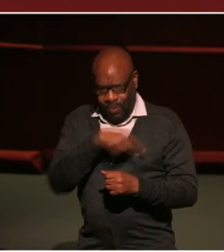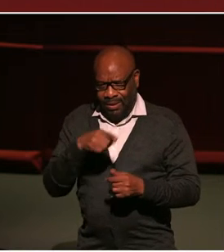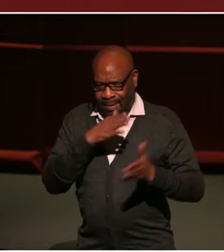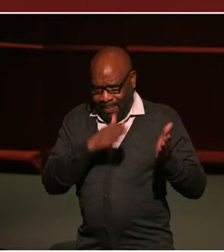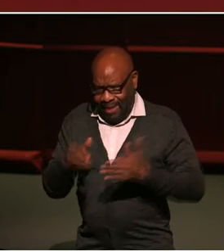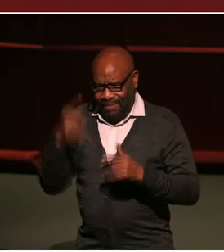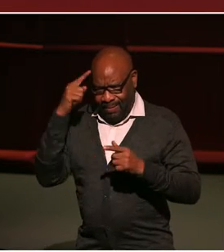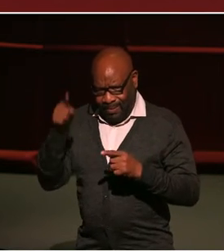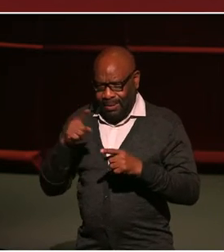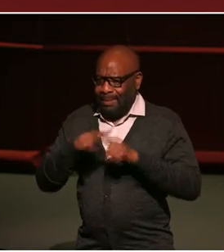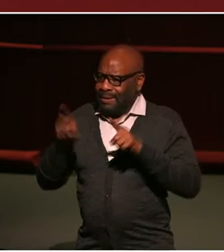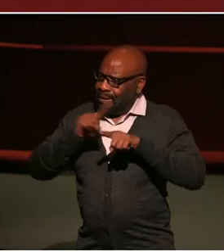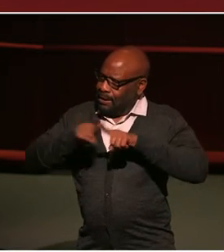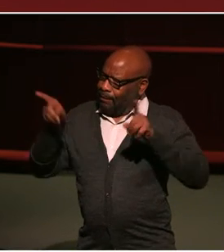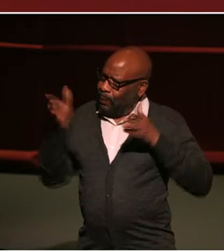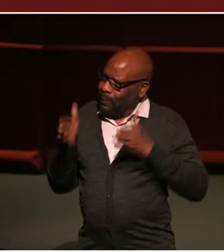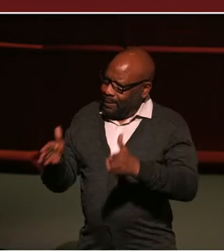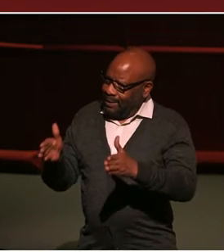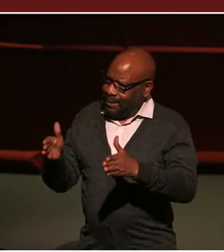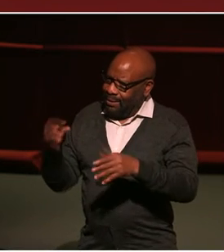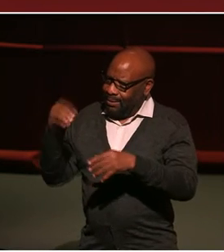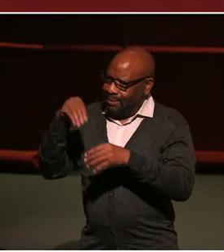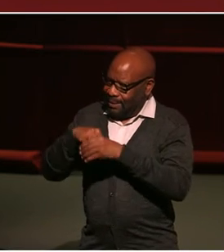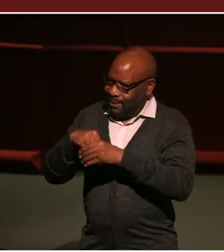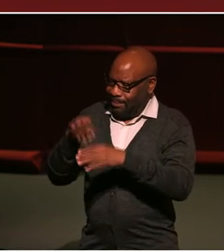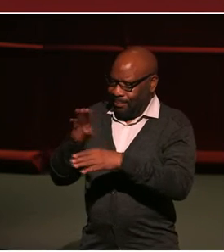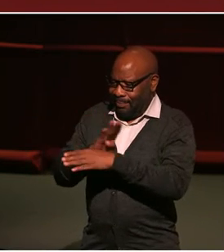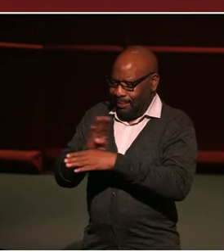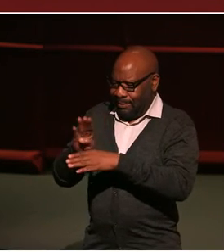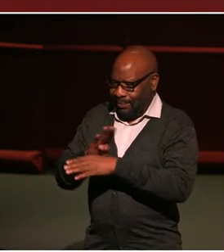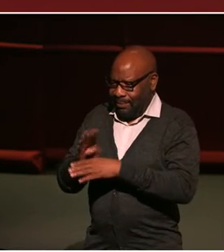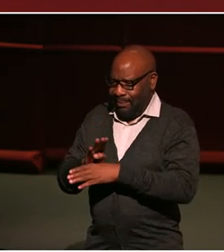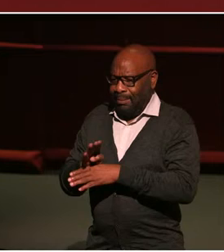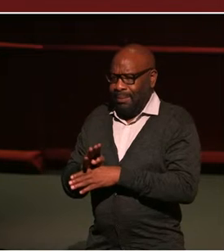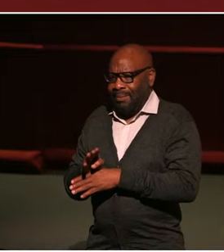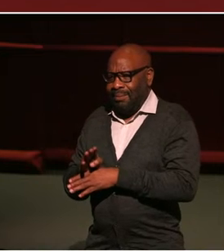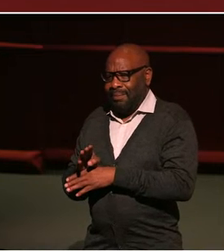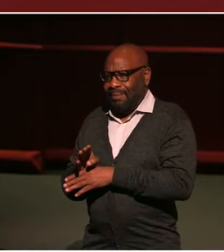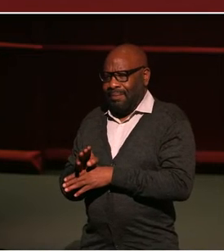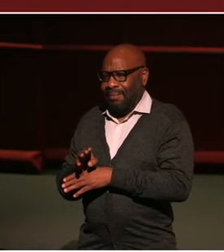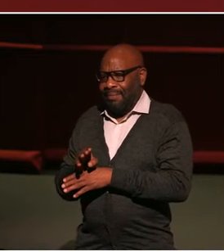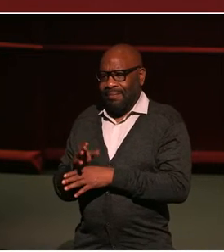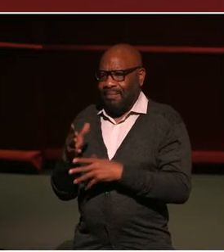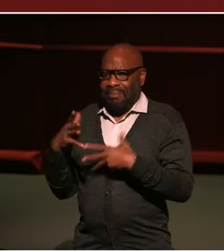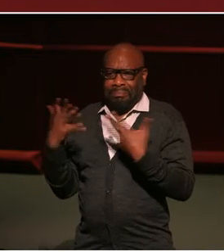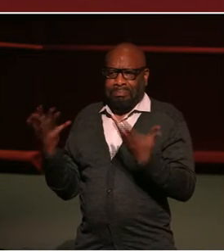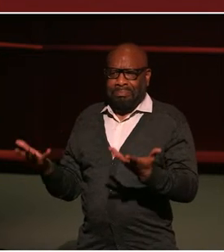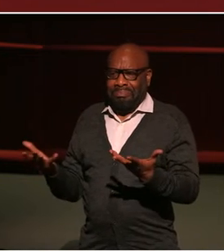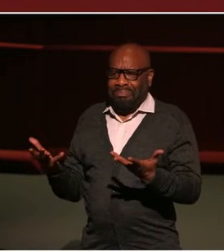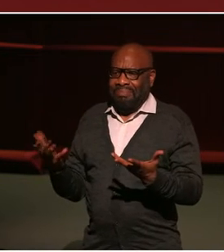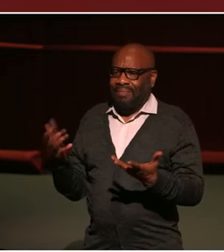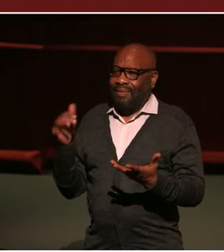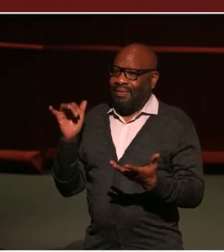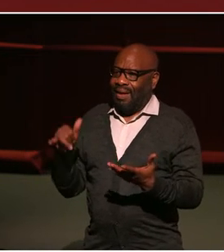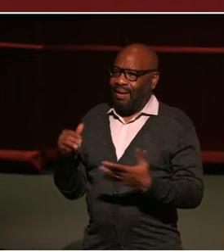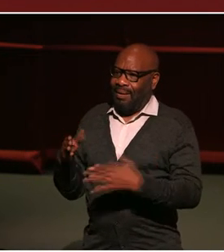in an industry, I think, to essentially perforate, you know, that barrier of invisibility